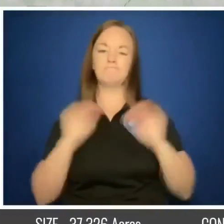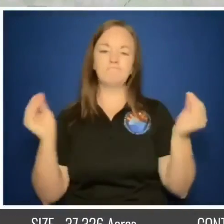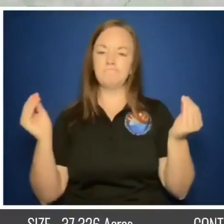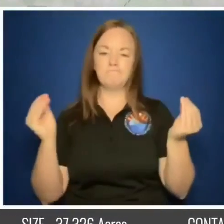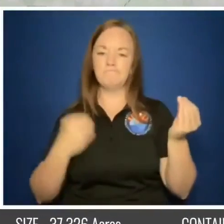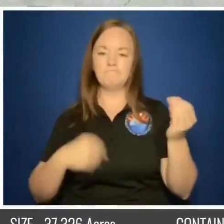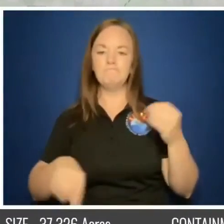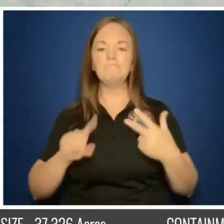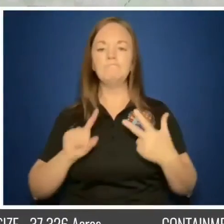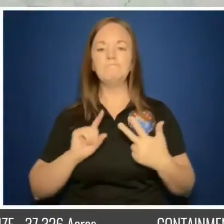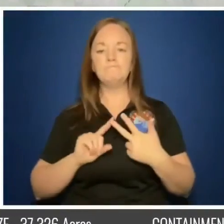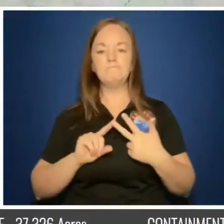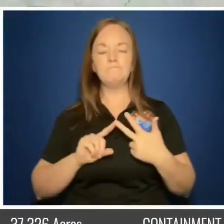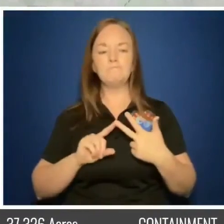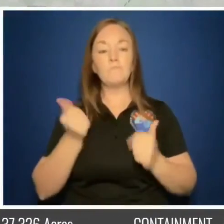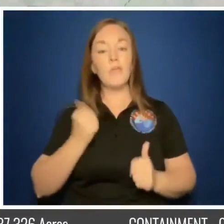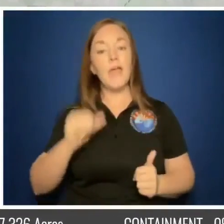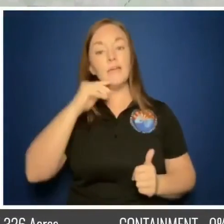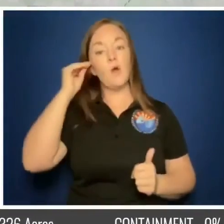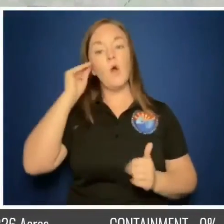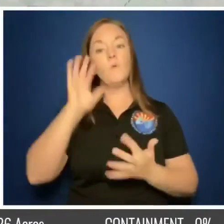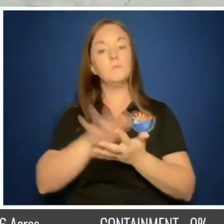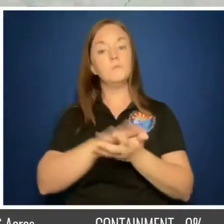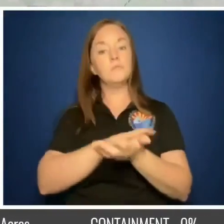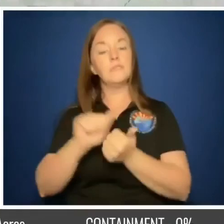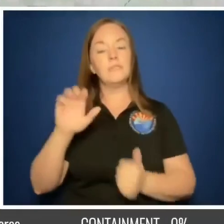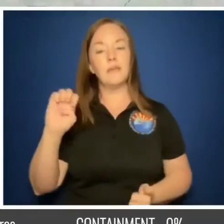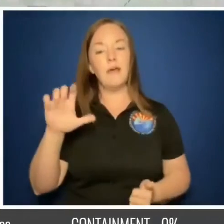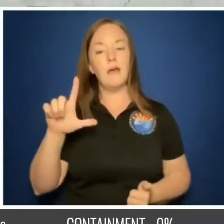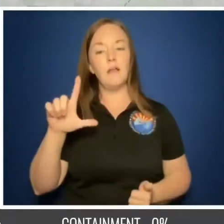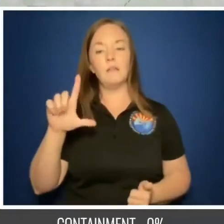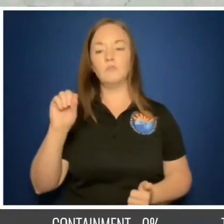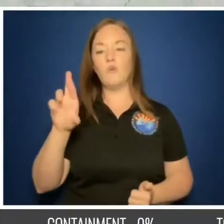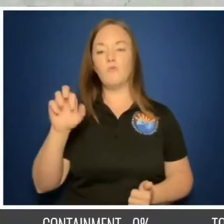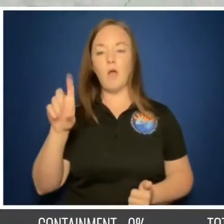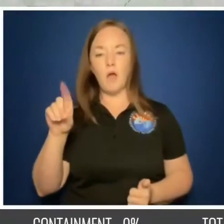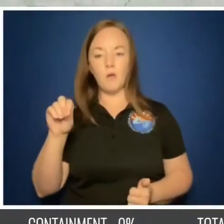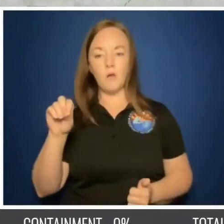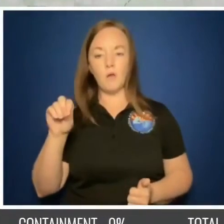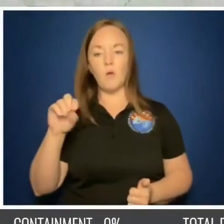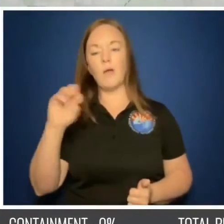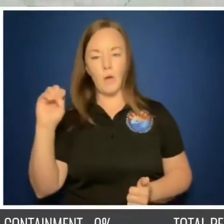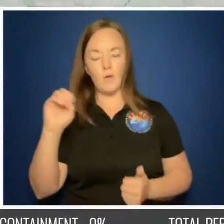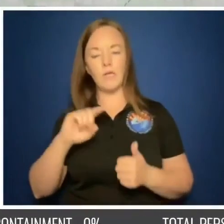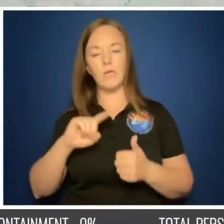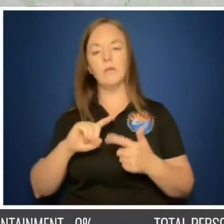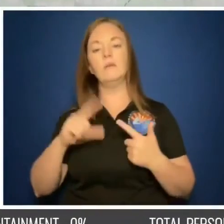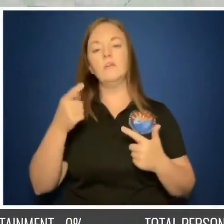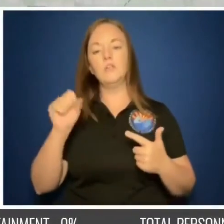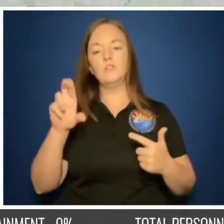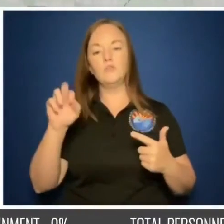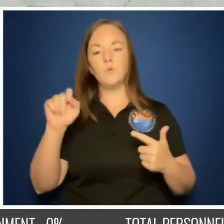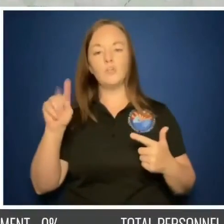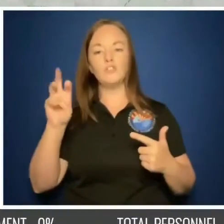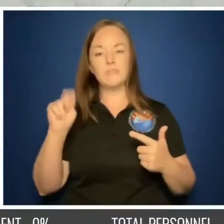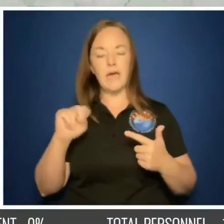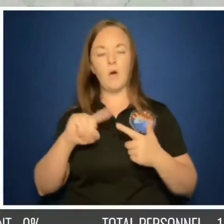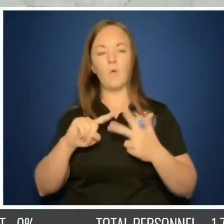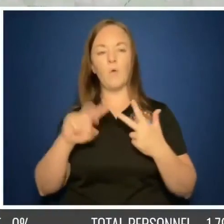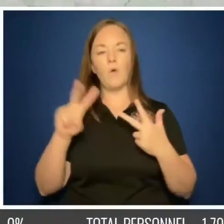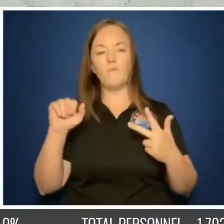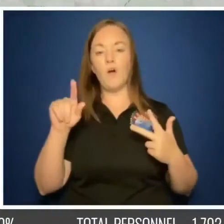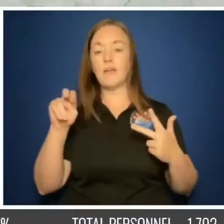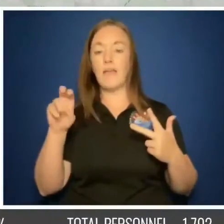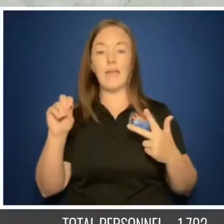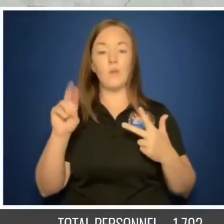third, any homes lost in El Dorado County, Georgetown, or Volcanoville? The answer is I don't have an answer